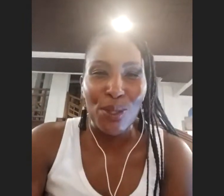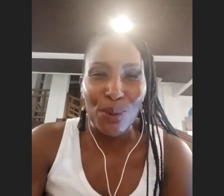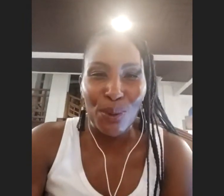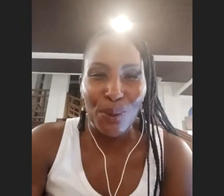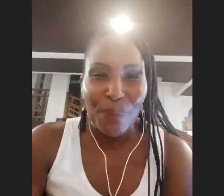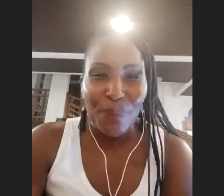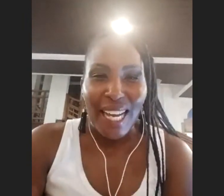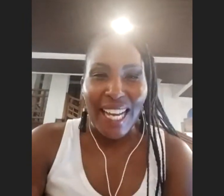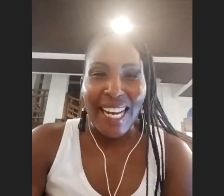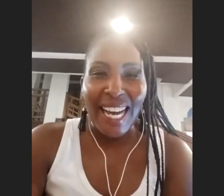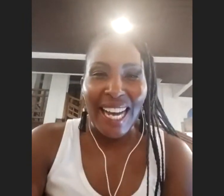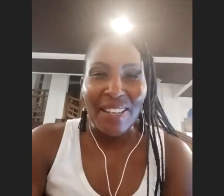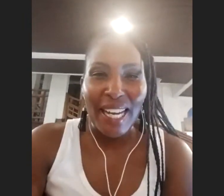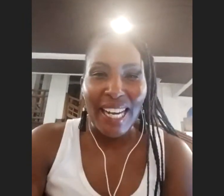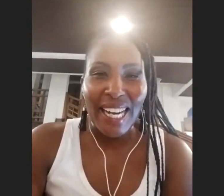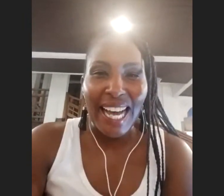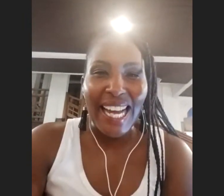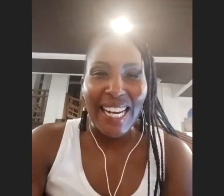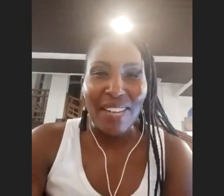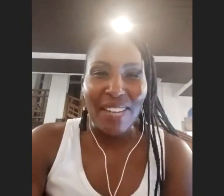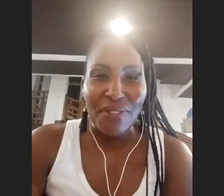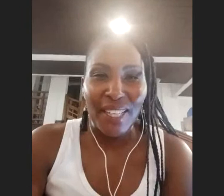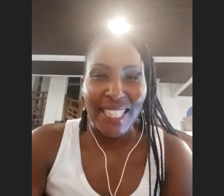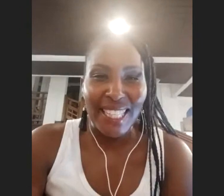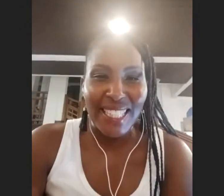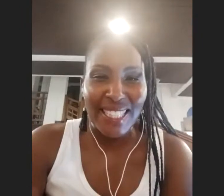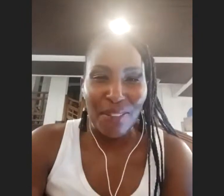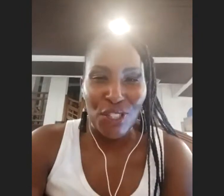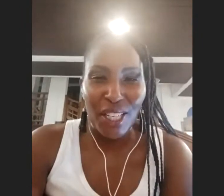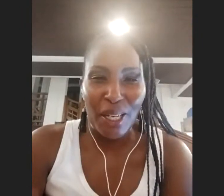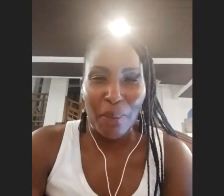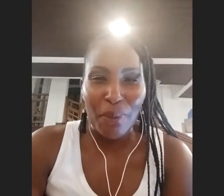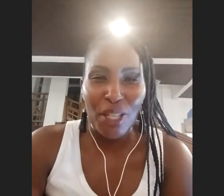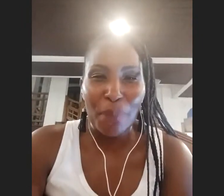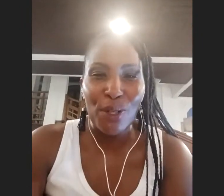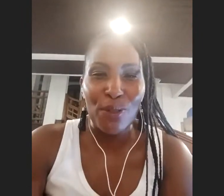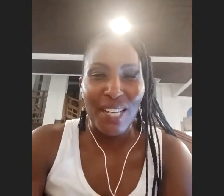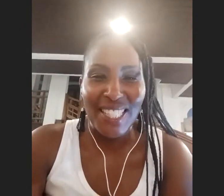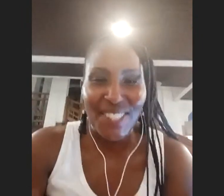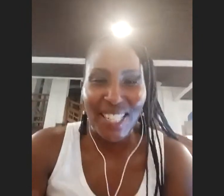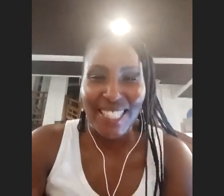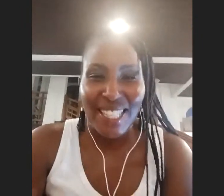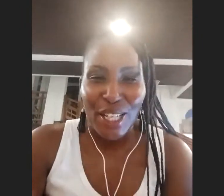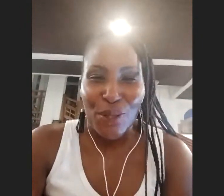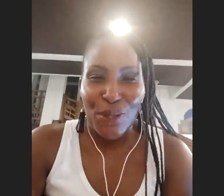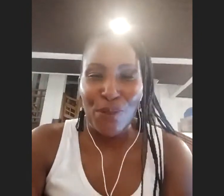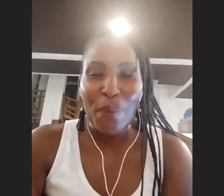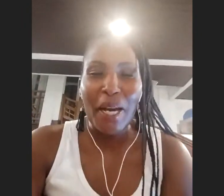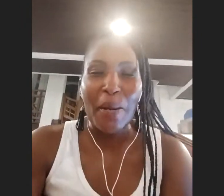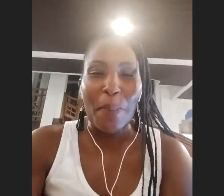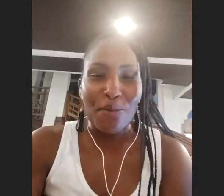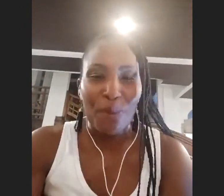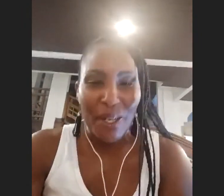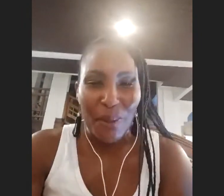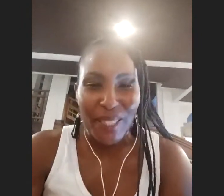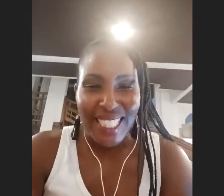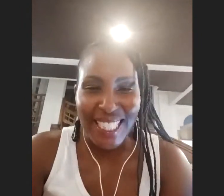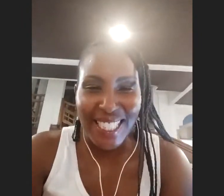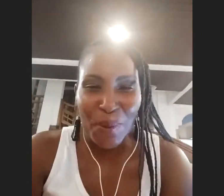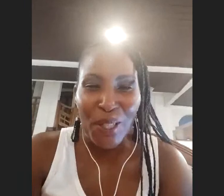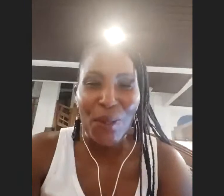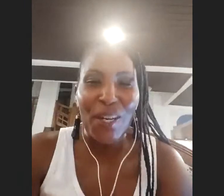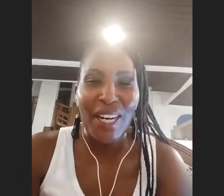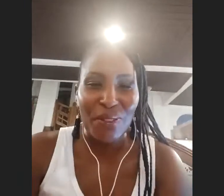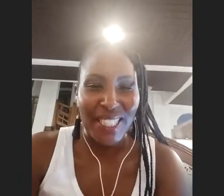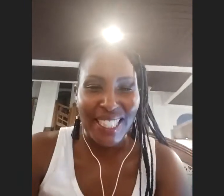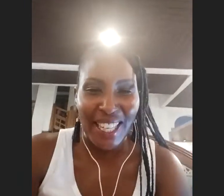Miriam too. I love her fight against FGM, champion of girls' rights. She was former MP for Marakwet East.